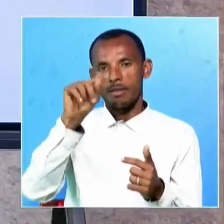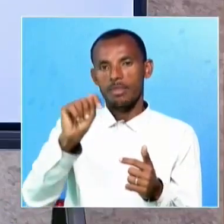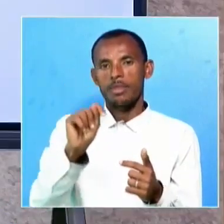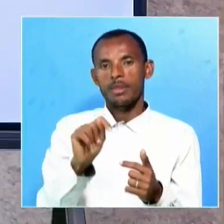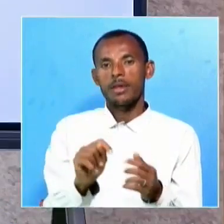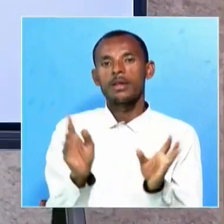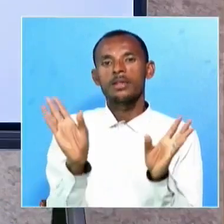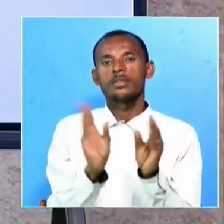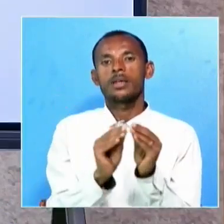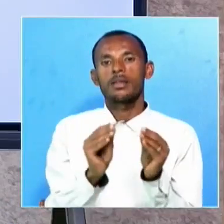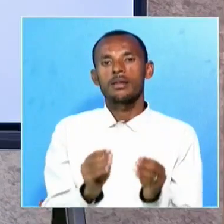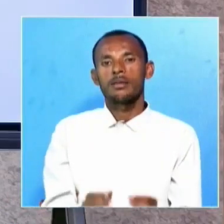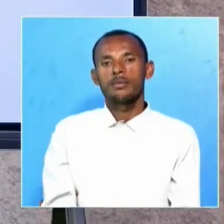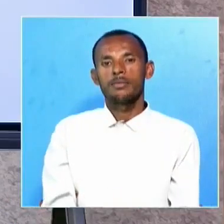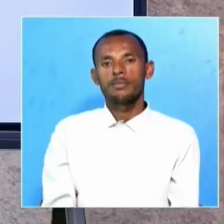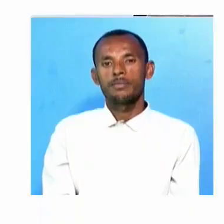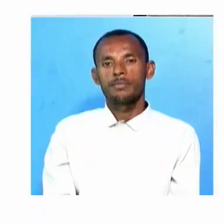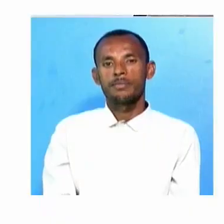Equivalent sets.